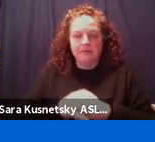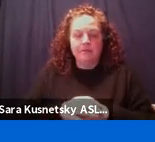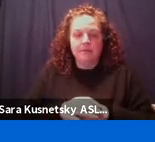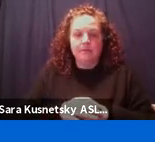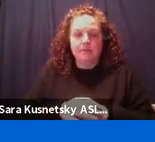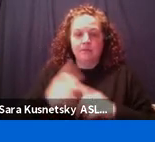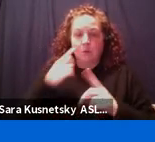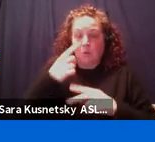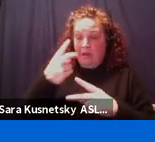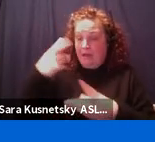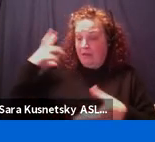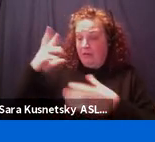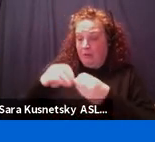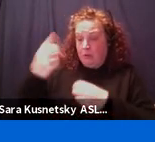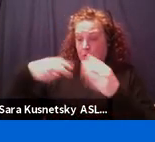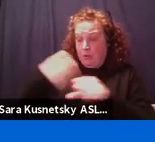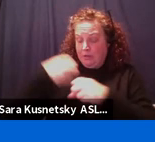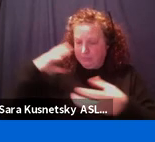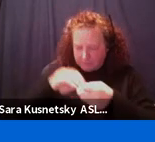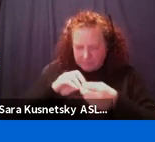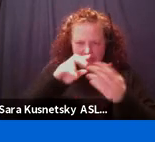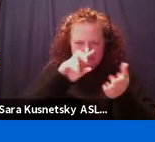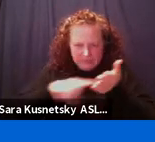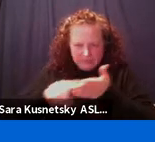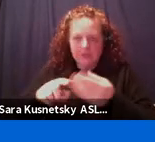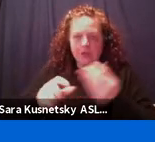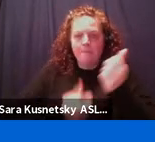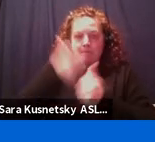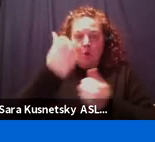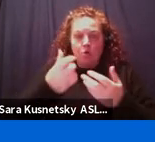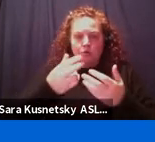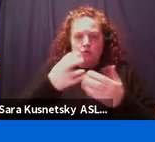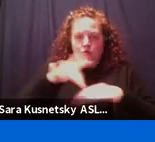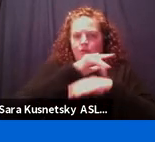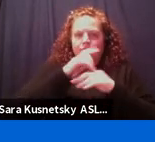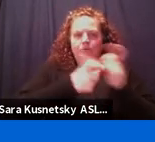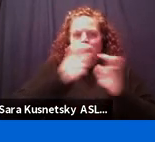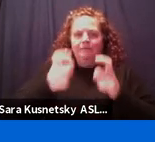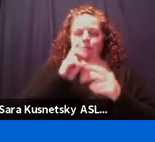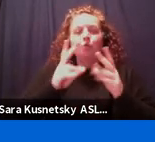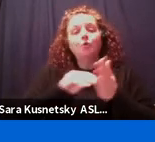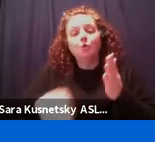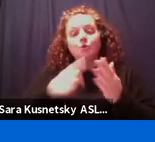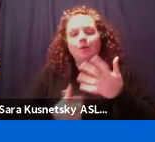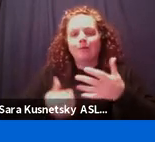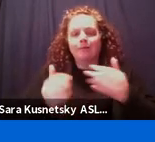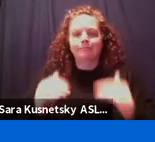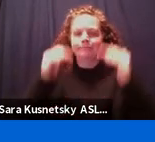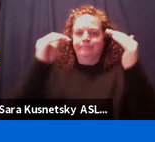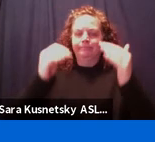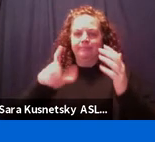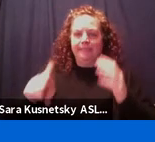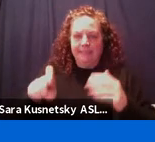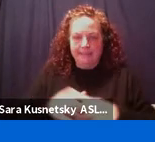2 years to ensure that most resources are directed to students with the highest needs. Boston Public Schools wants to guarantee every